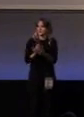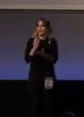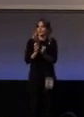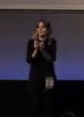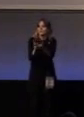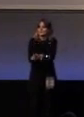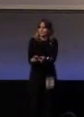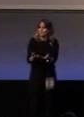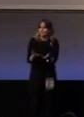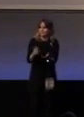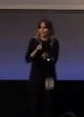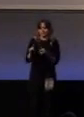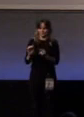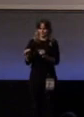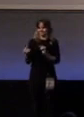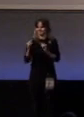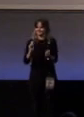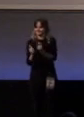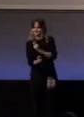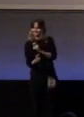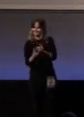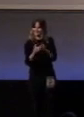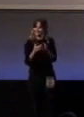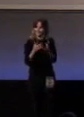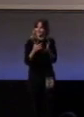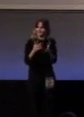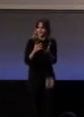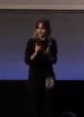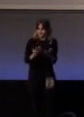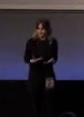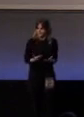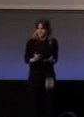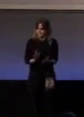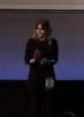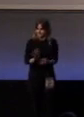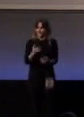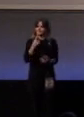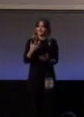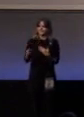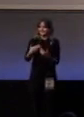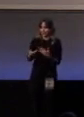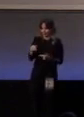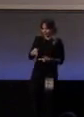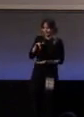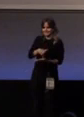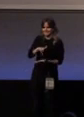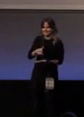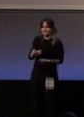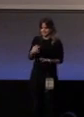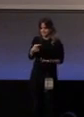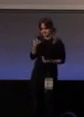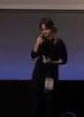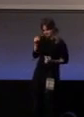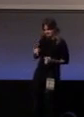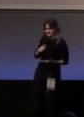the system of nation states i'm saying leds deal met ook en dat city's is er binnen team er ben